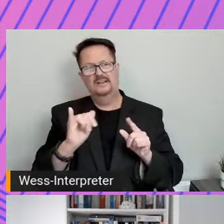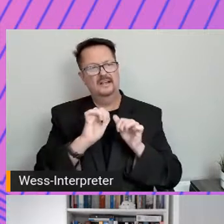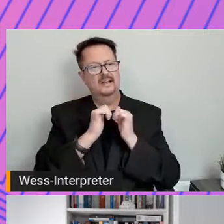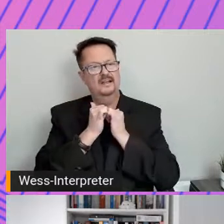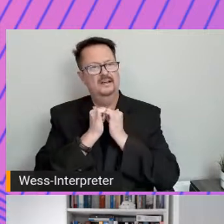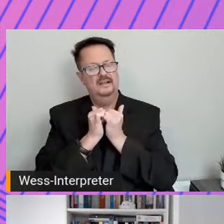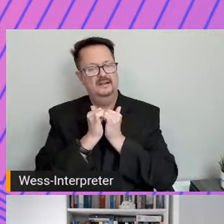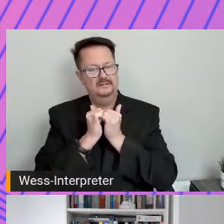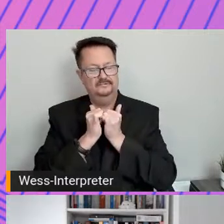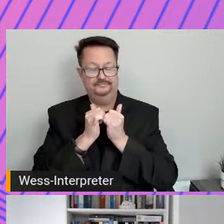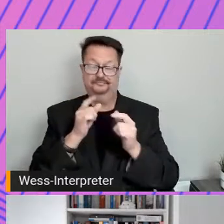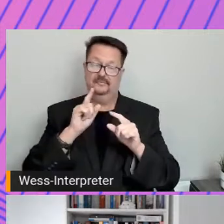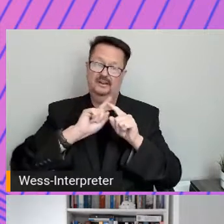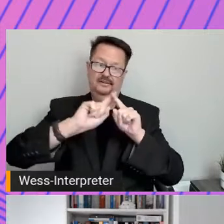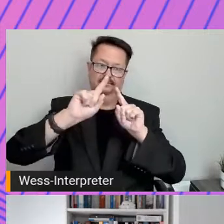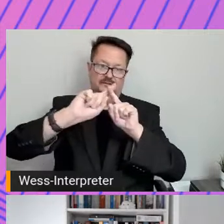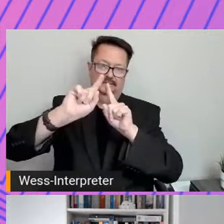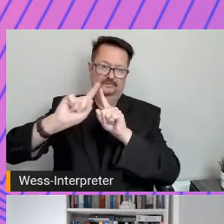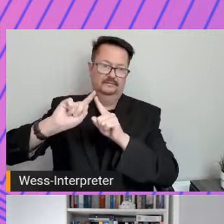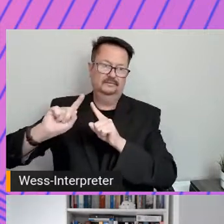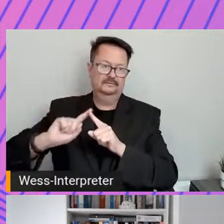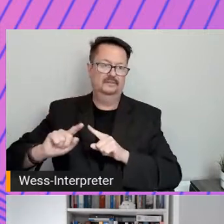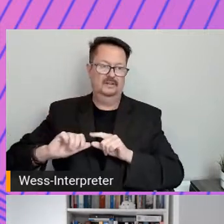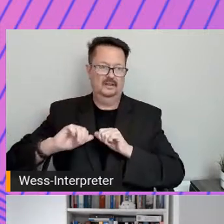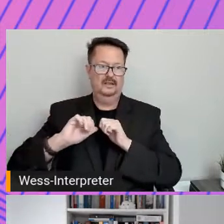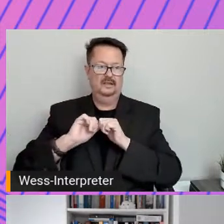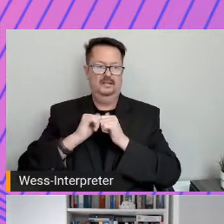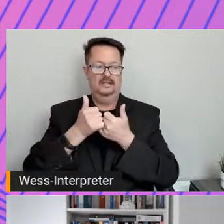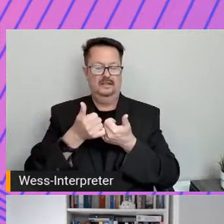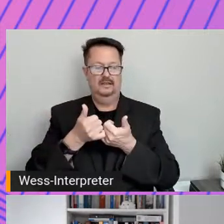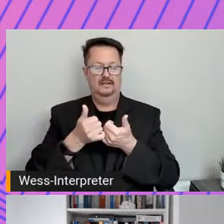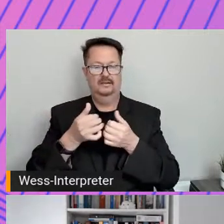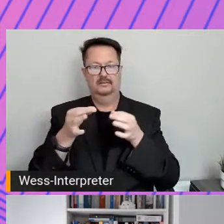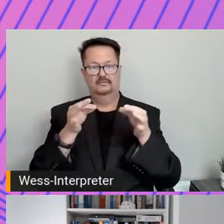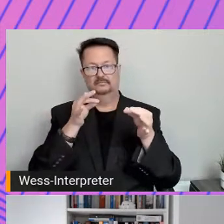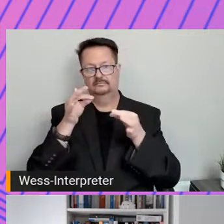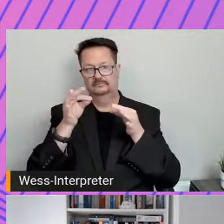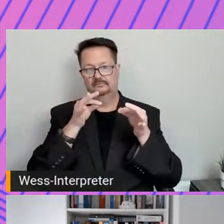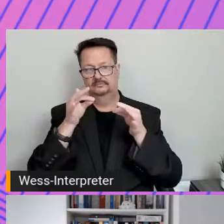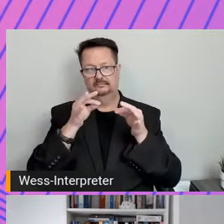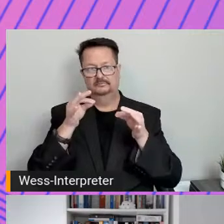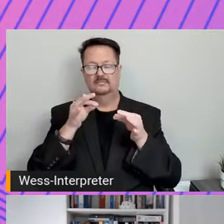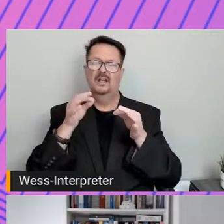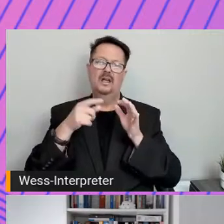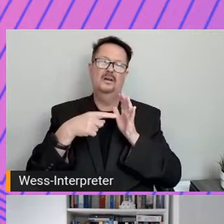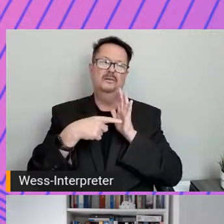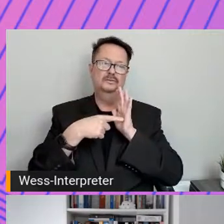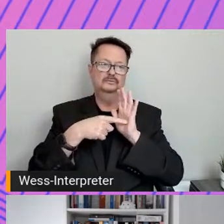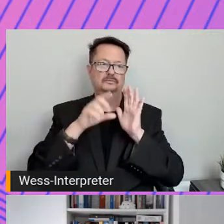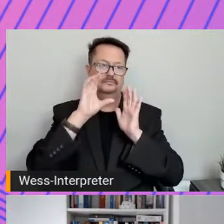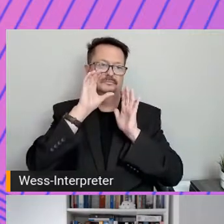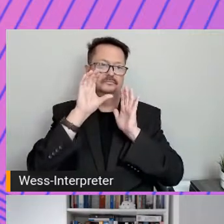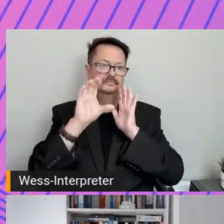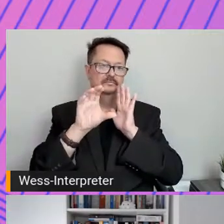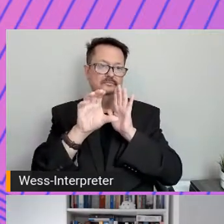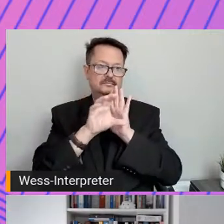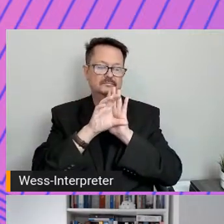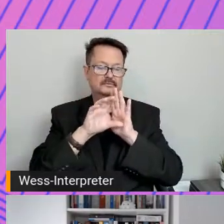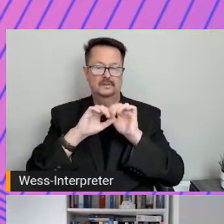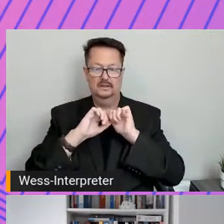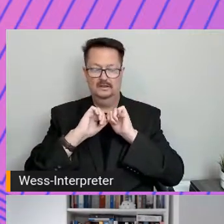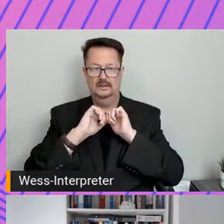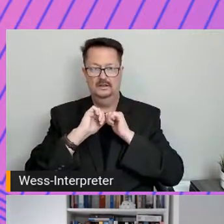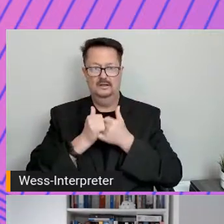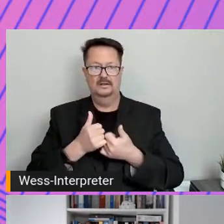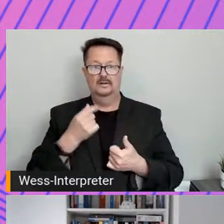different ways to execute the code. And we're going to talk about, we'll show a little diagram of the different ways. One way